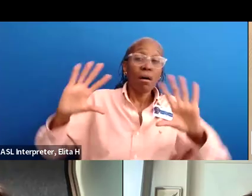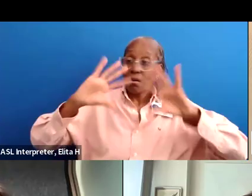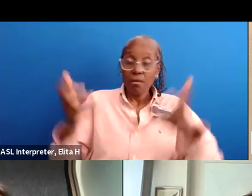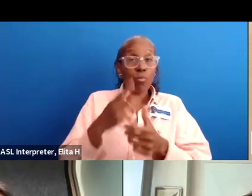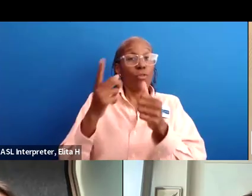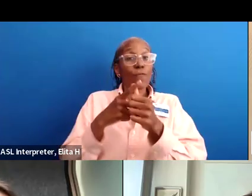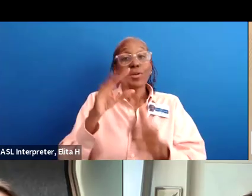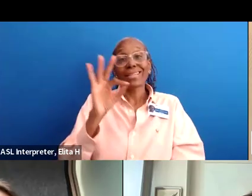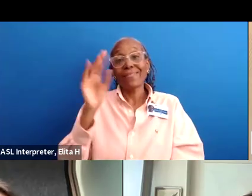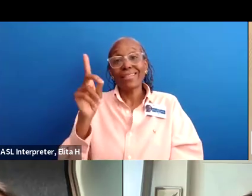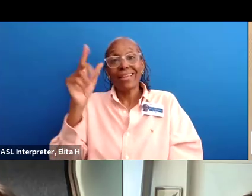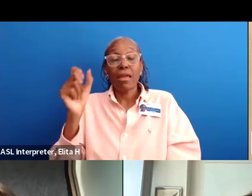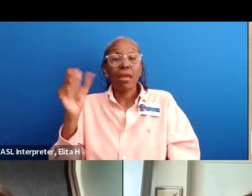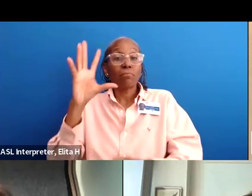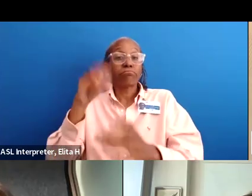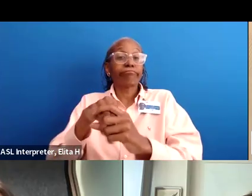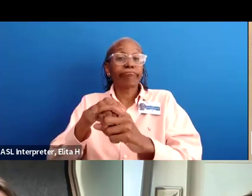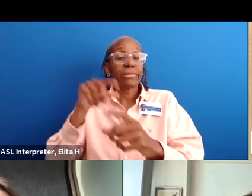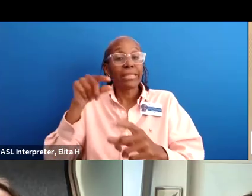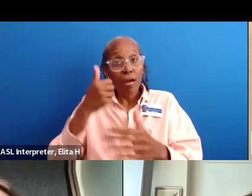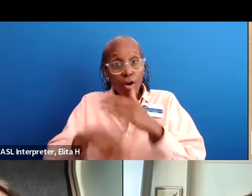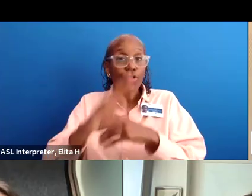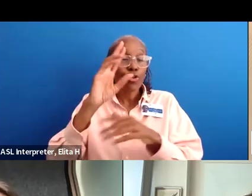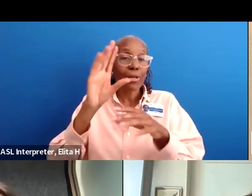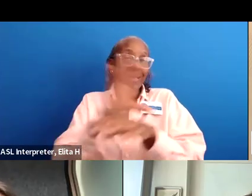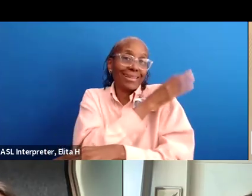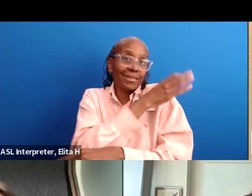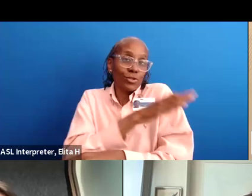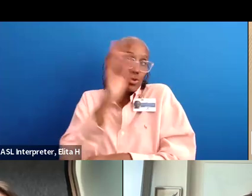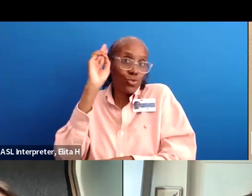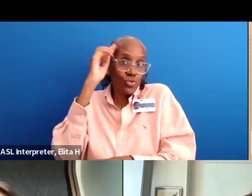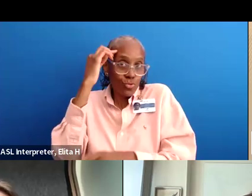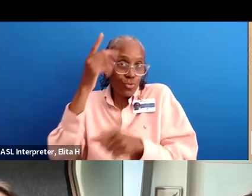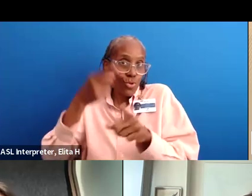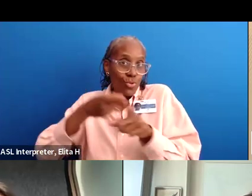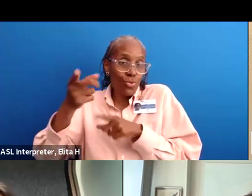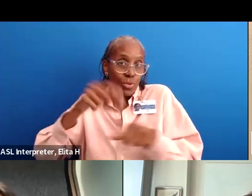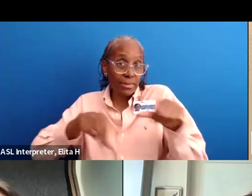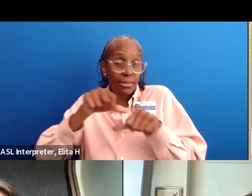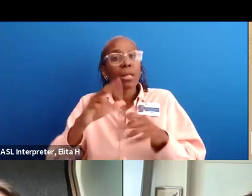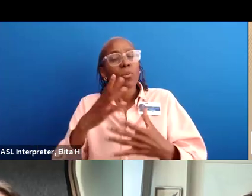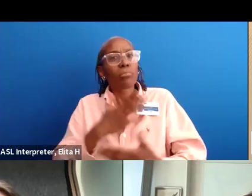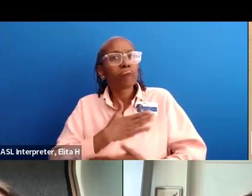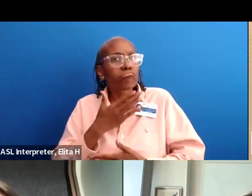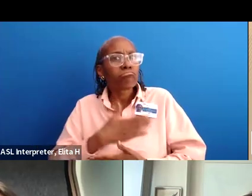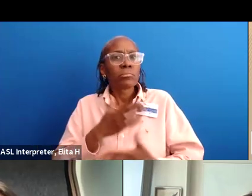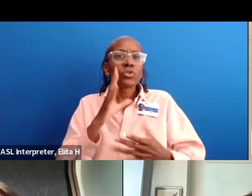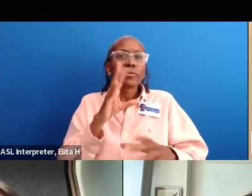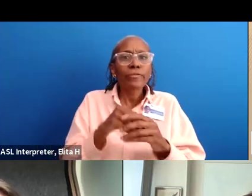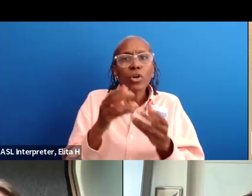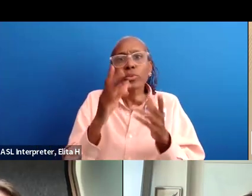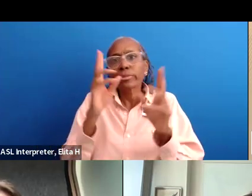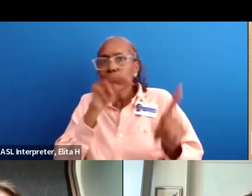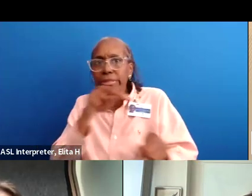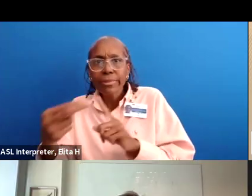FDA participating collaborative community in clinical neuroscience. And we're really fortunate to be able to gain and share perspectives with